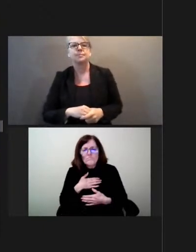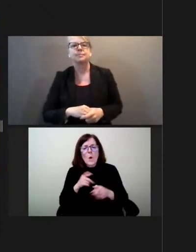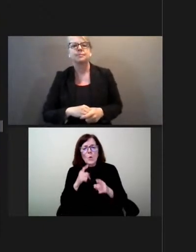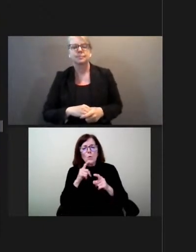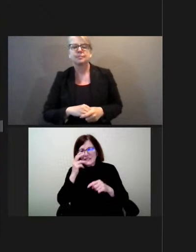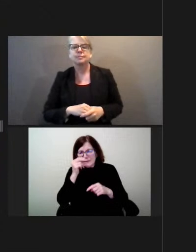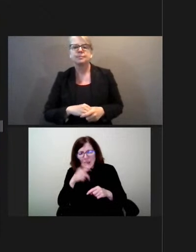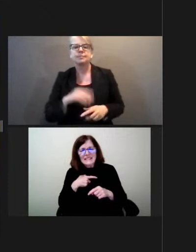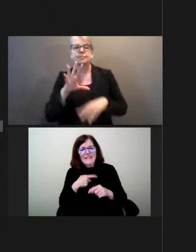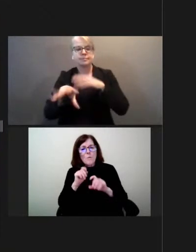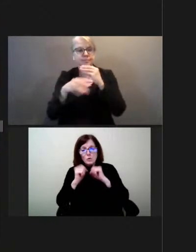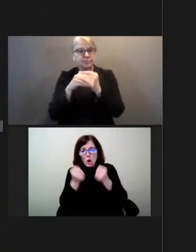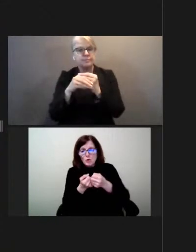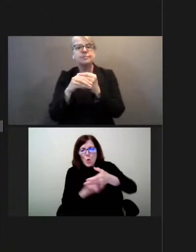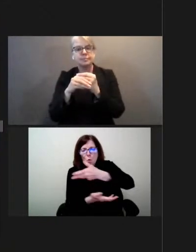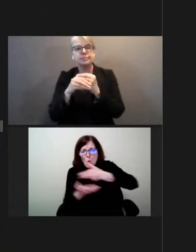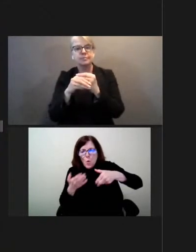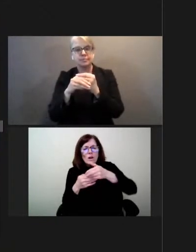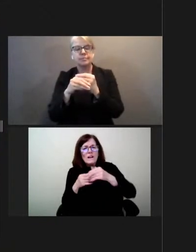And in addition,